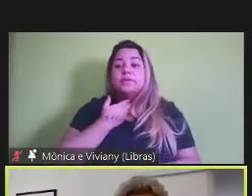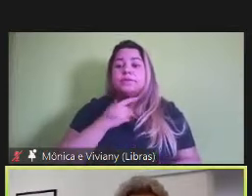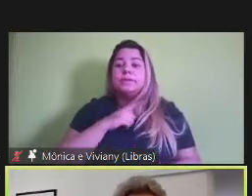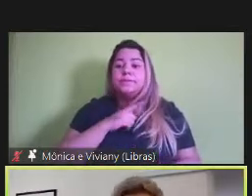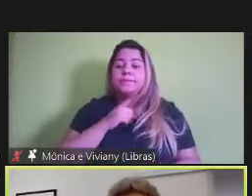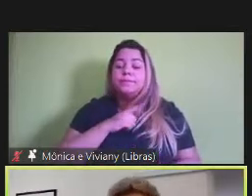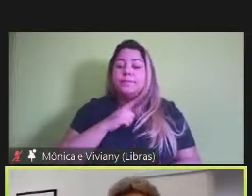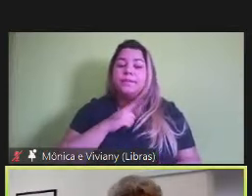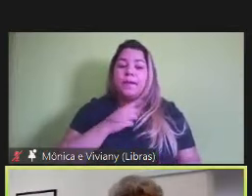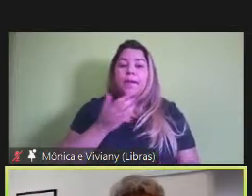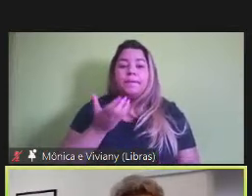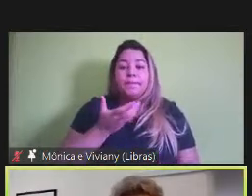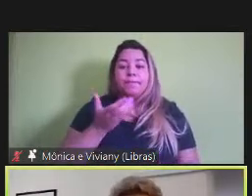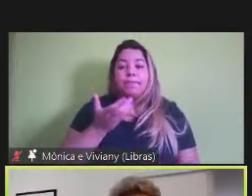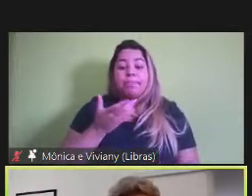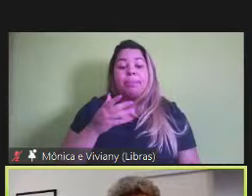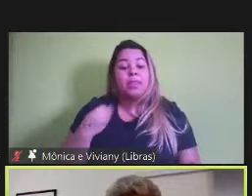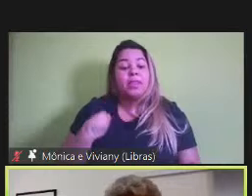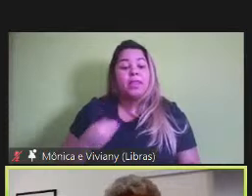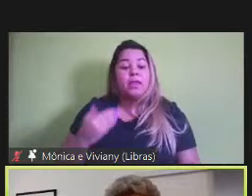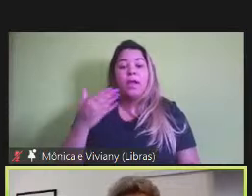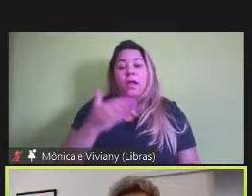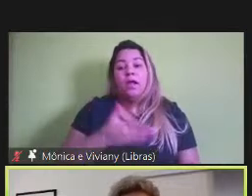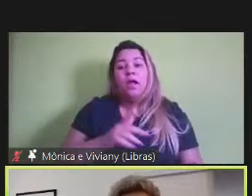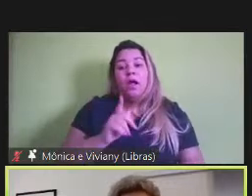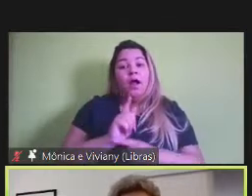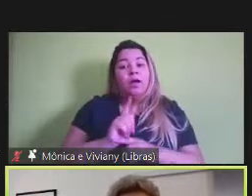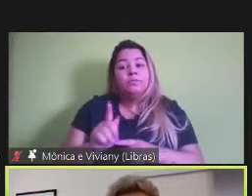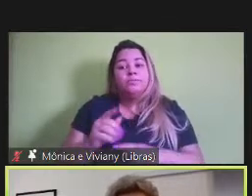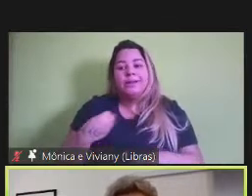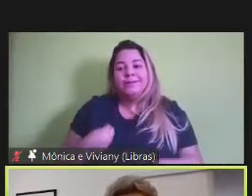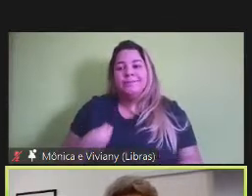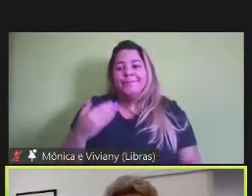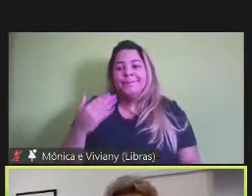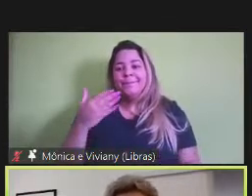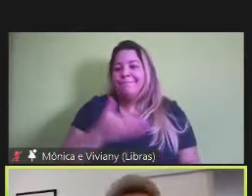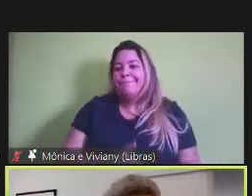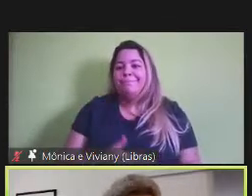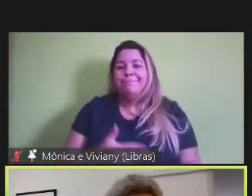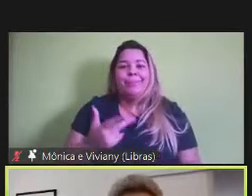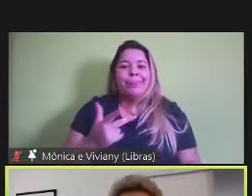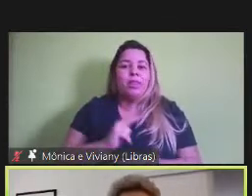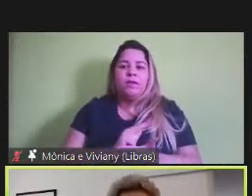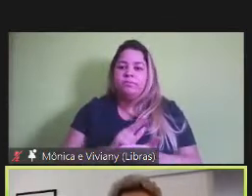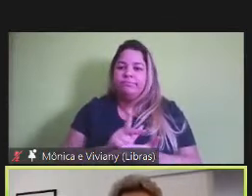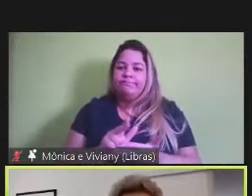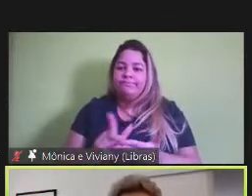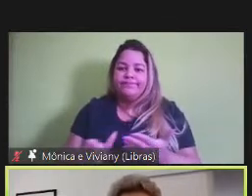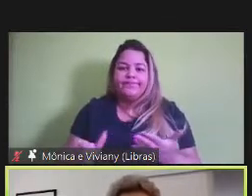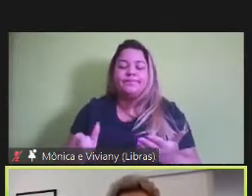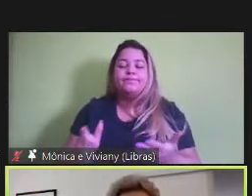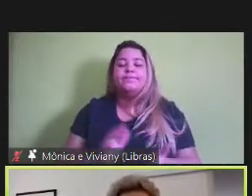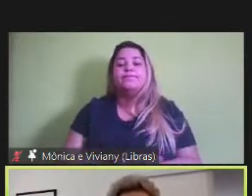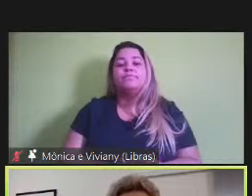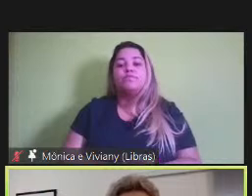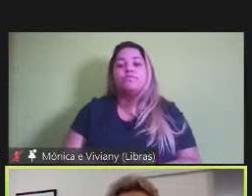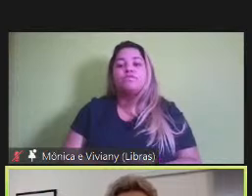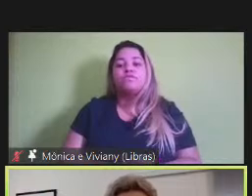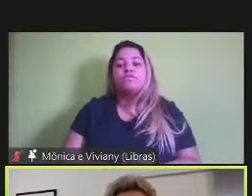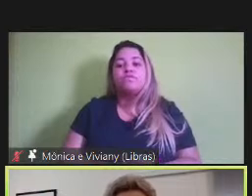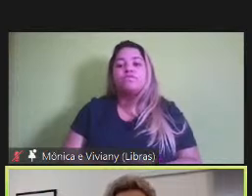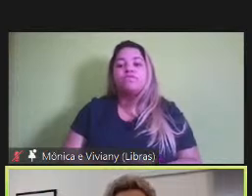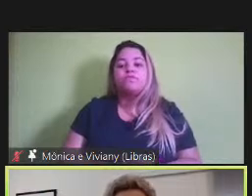these requires participation. So about this participation that I talked about and many other elements. Next